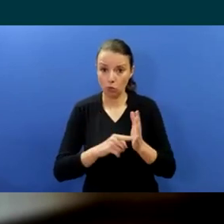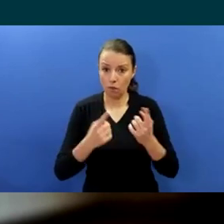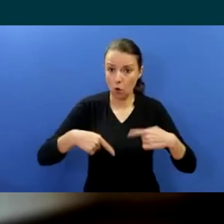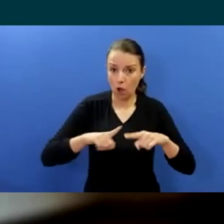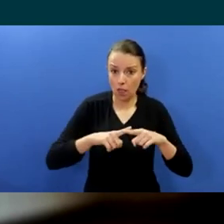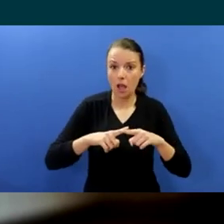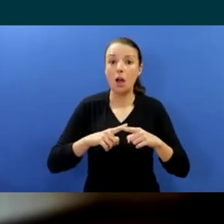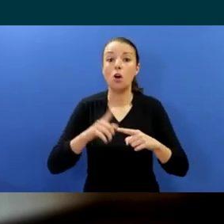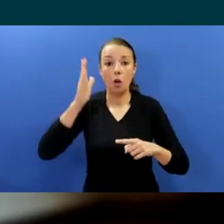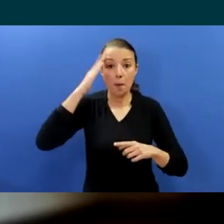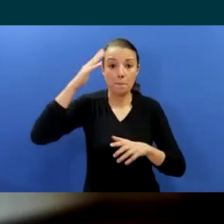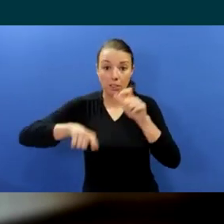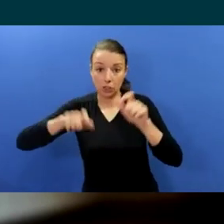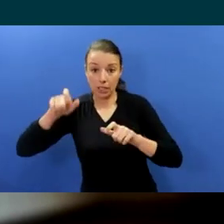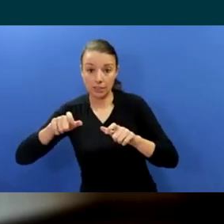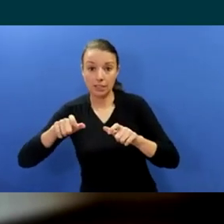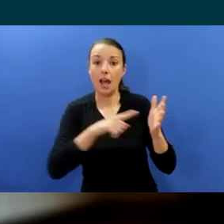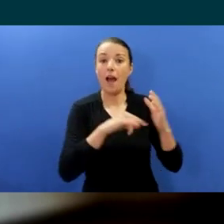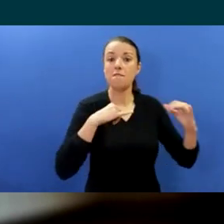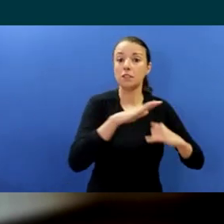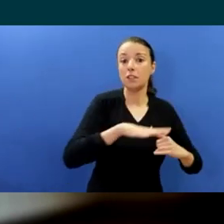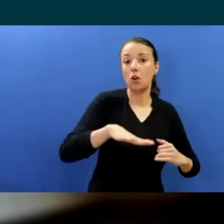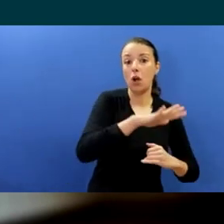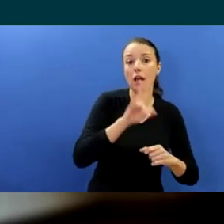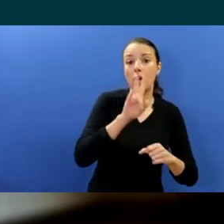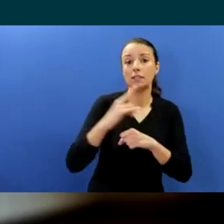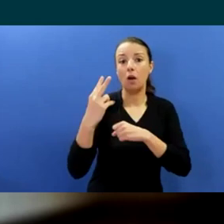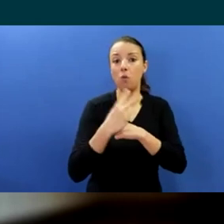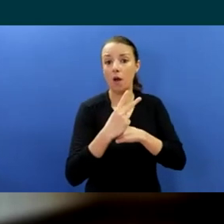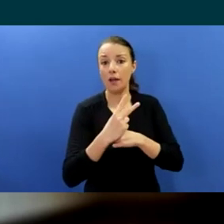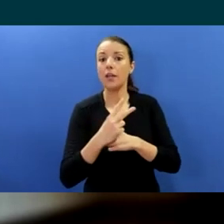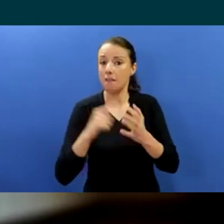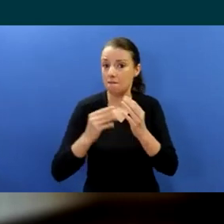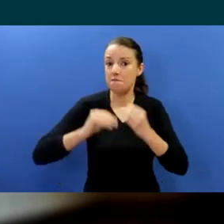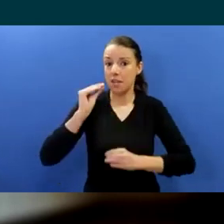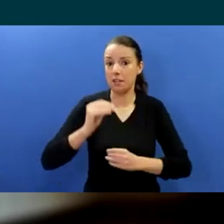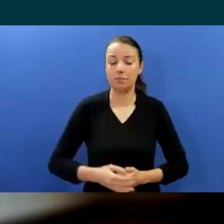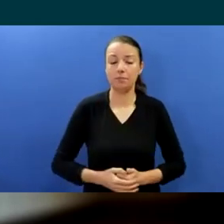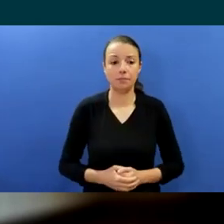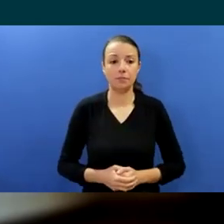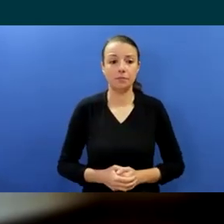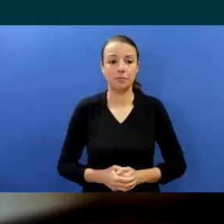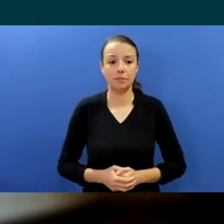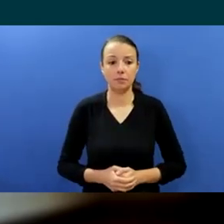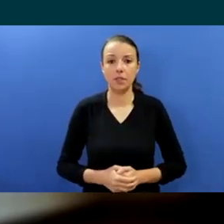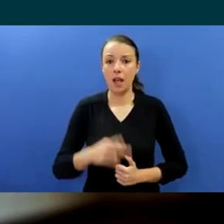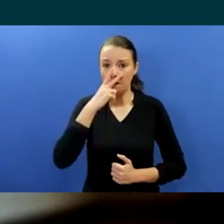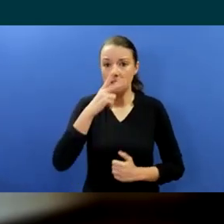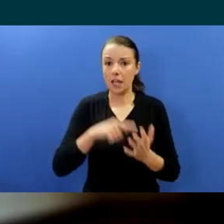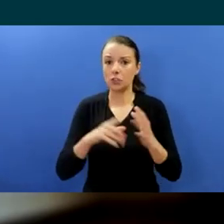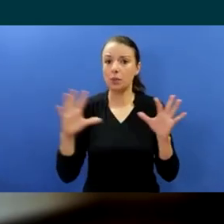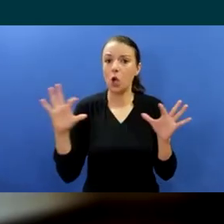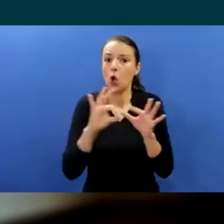inhabitants and the public authorities, which kind of reinforces this proximity that people feel towards the